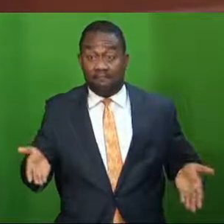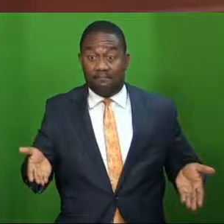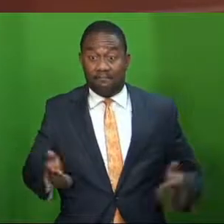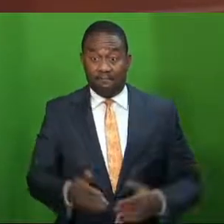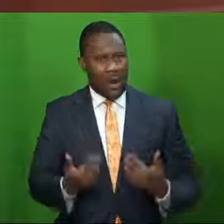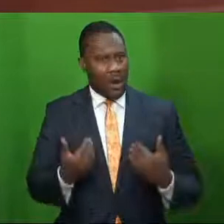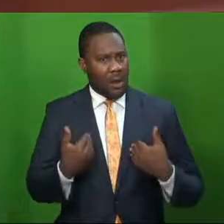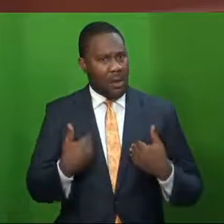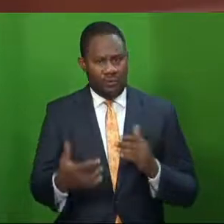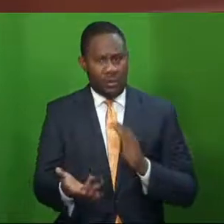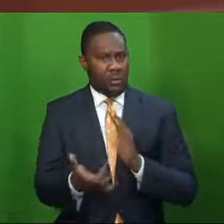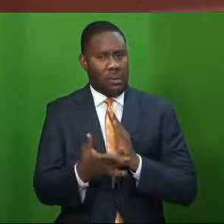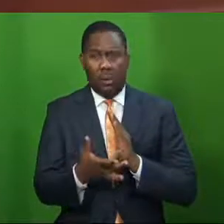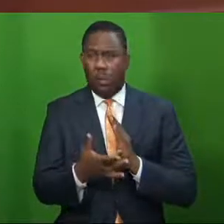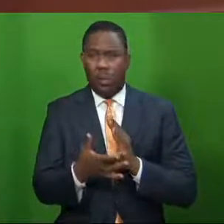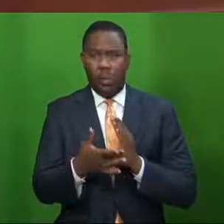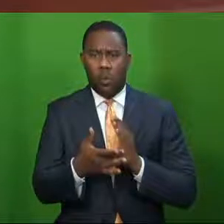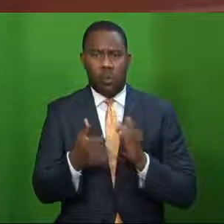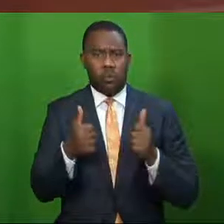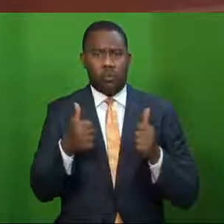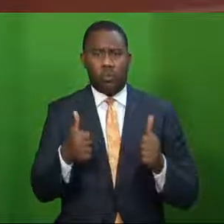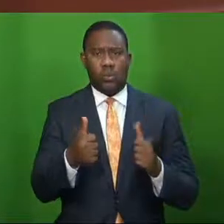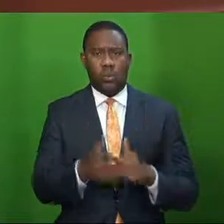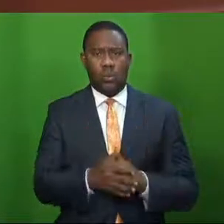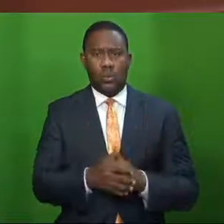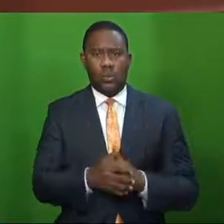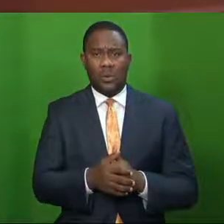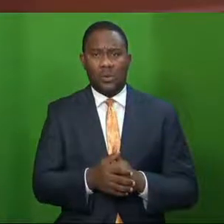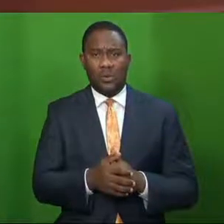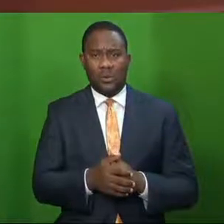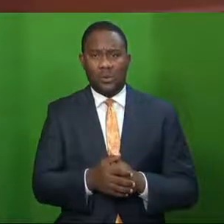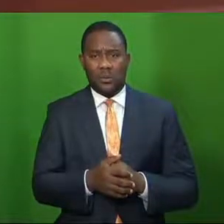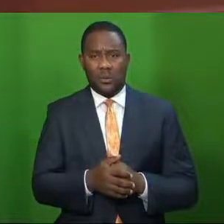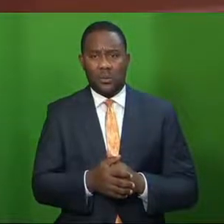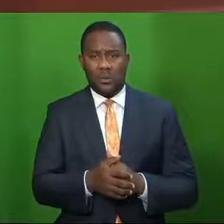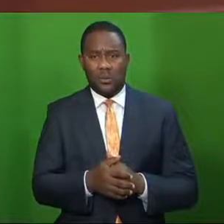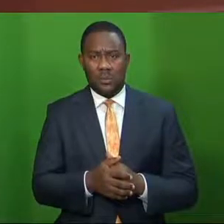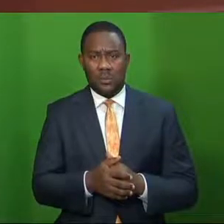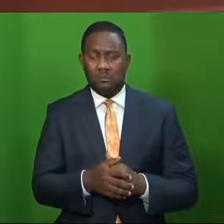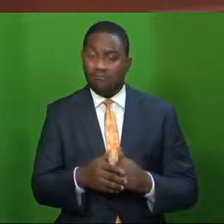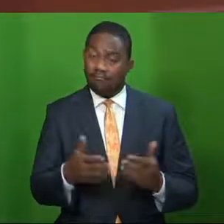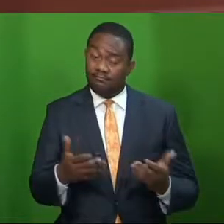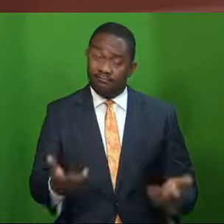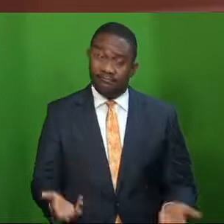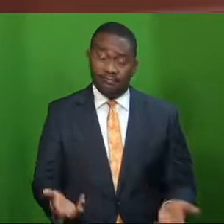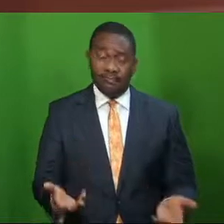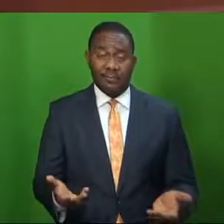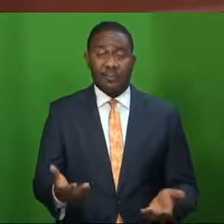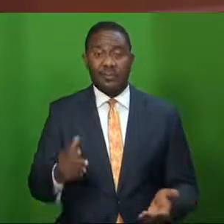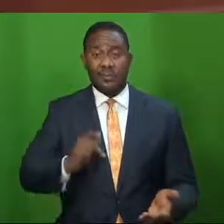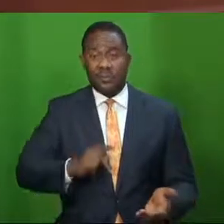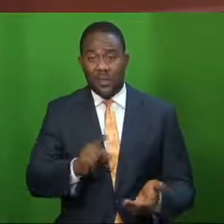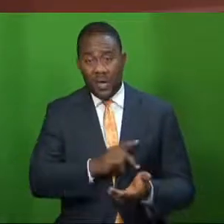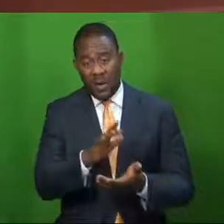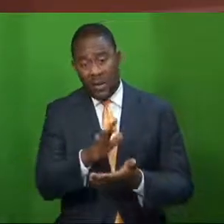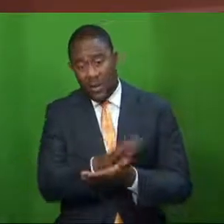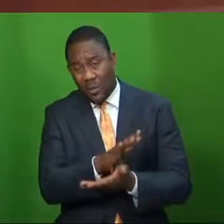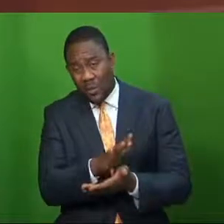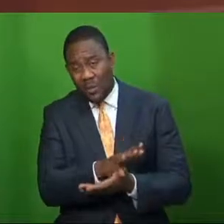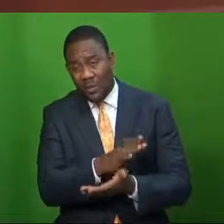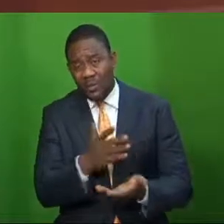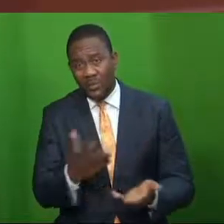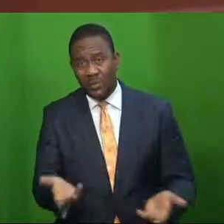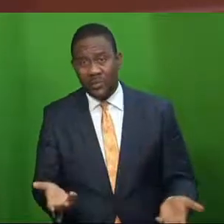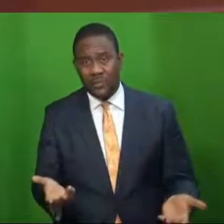of technological, I hold the view that even the other papers, the reports and all that, if we can have